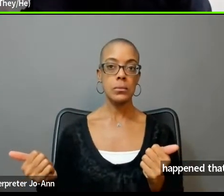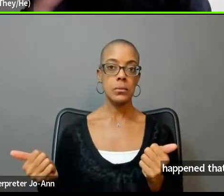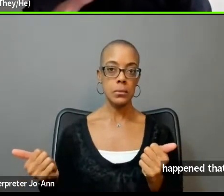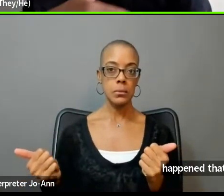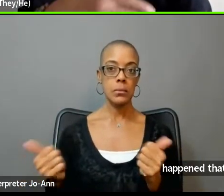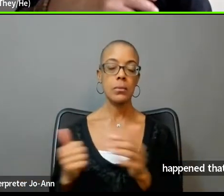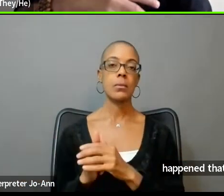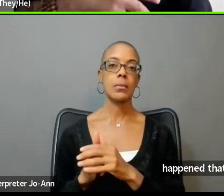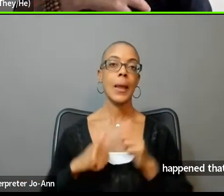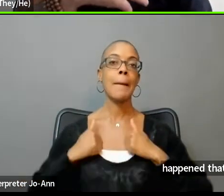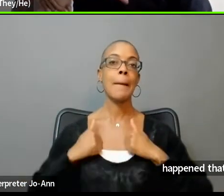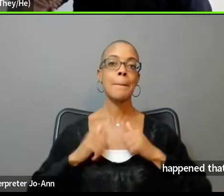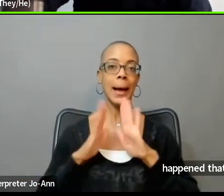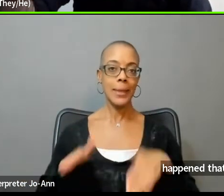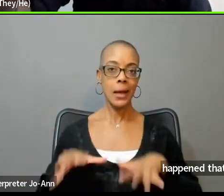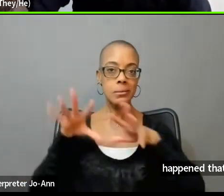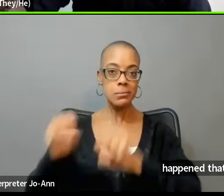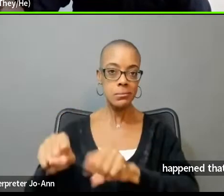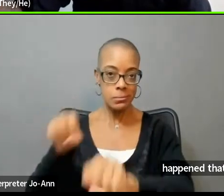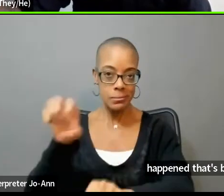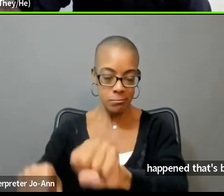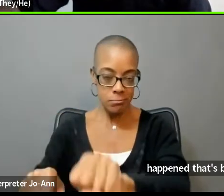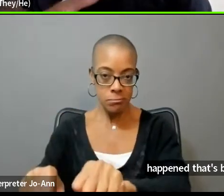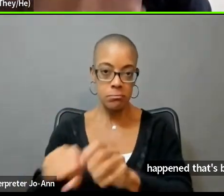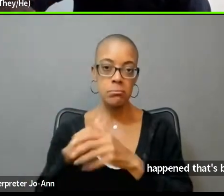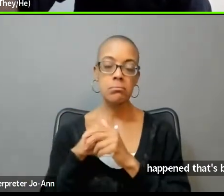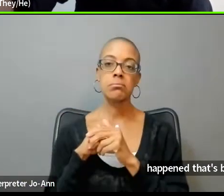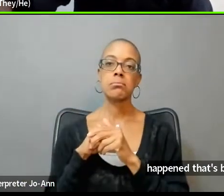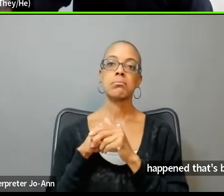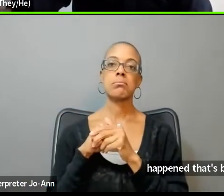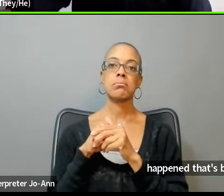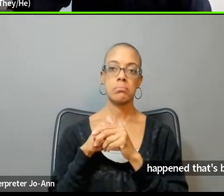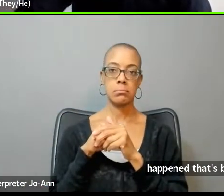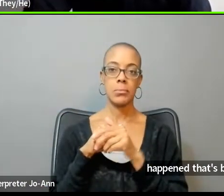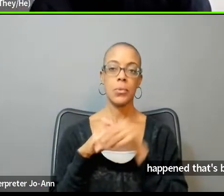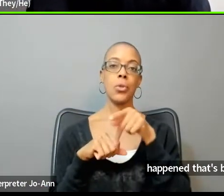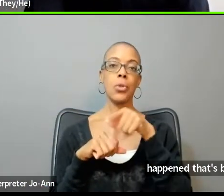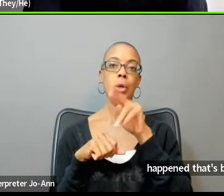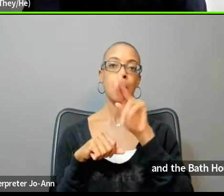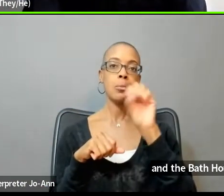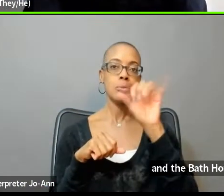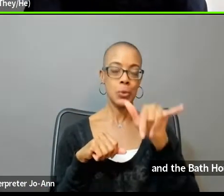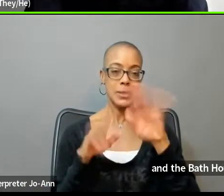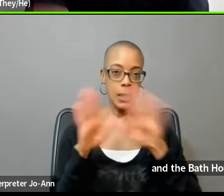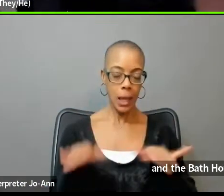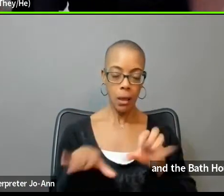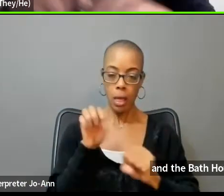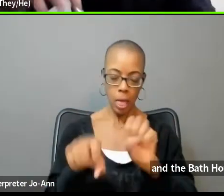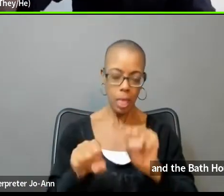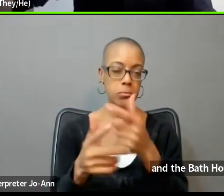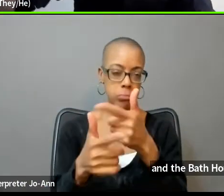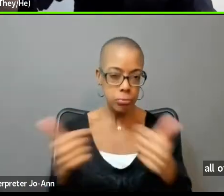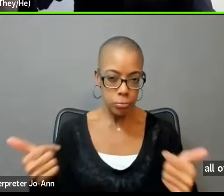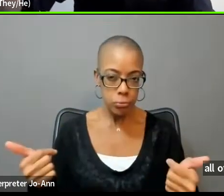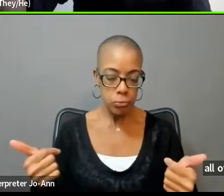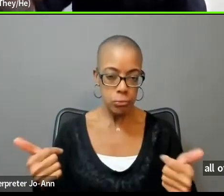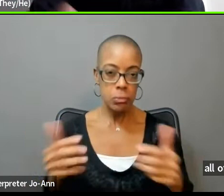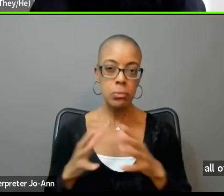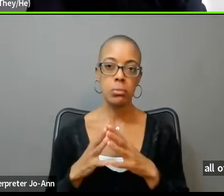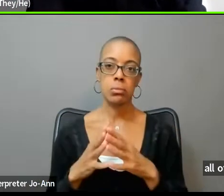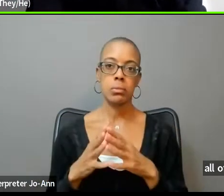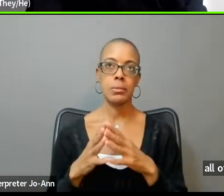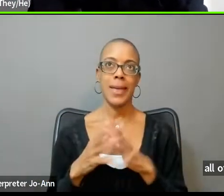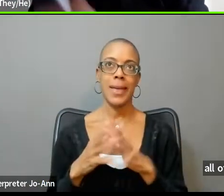bathhouse raid, the raid of Pussy Palace, all of those things, right? Which is just tip of